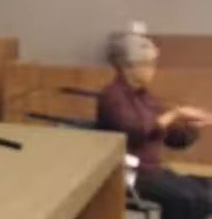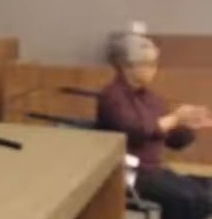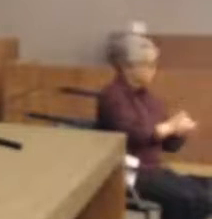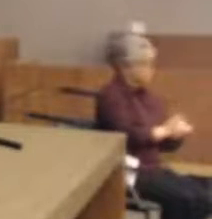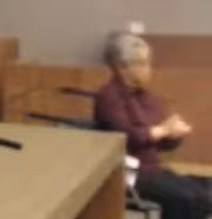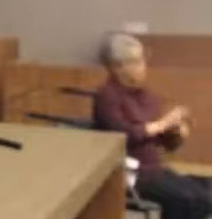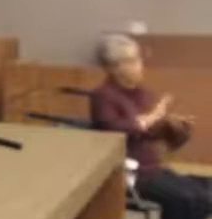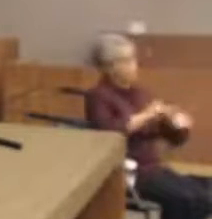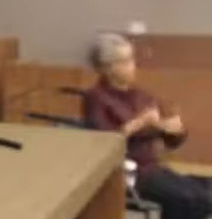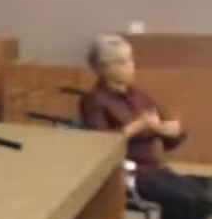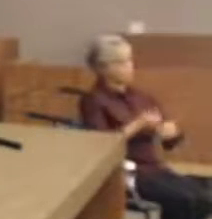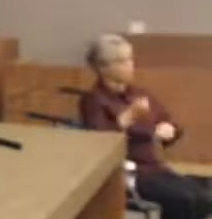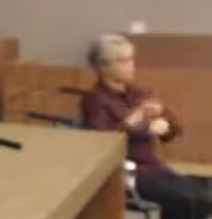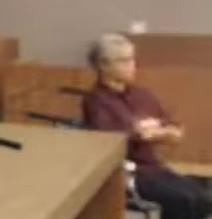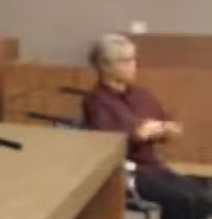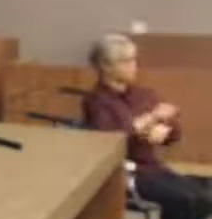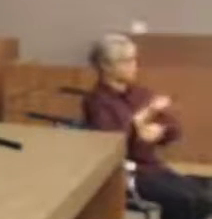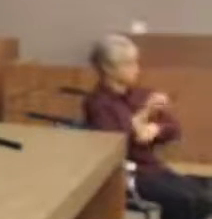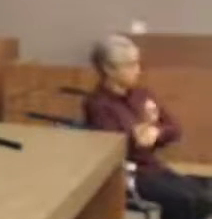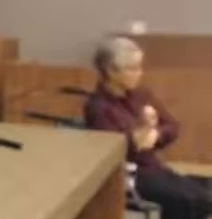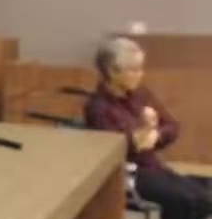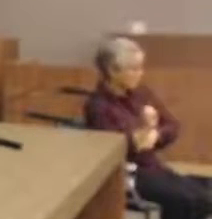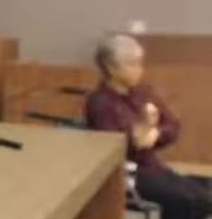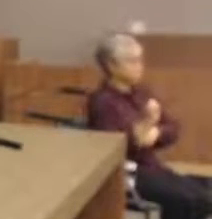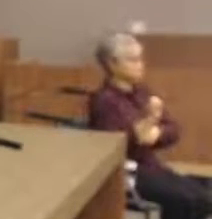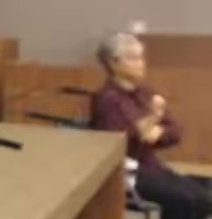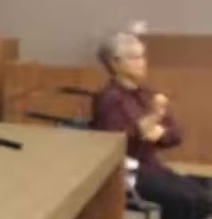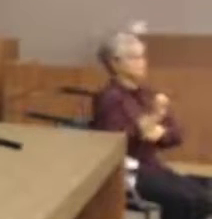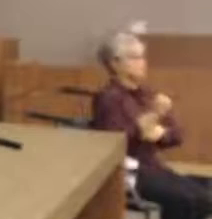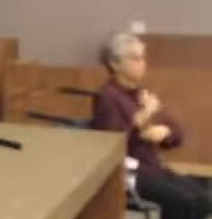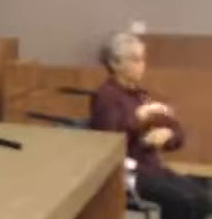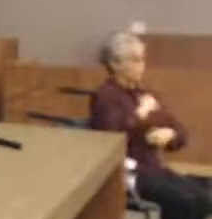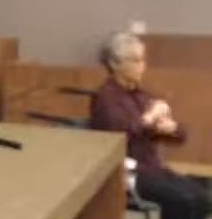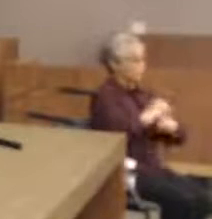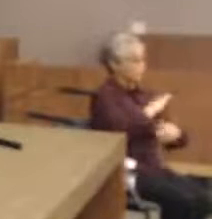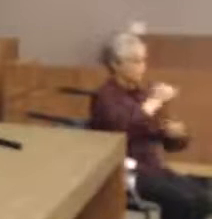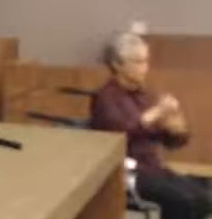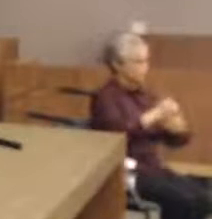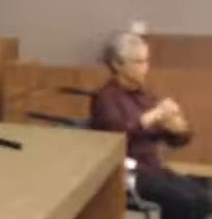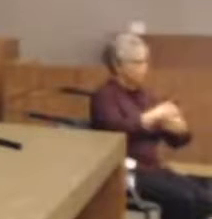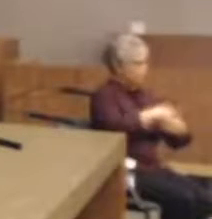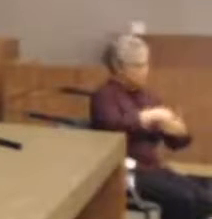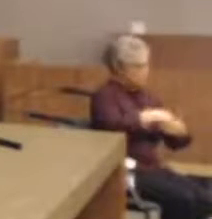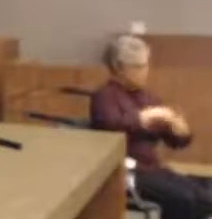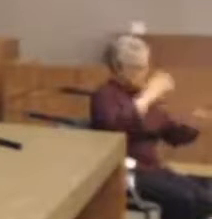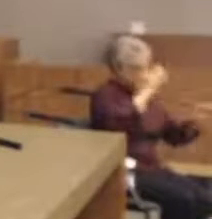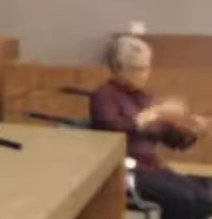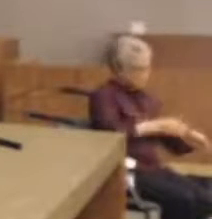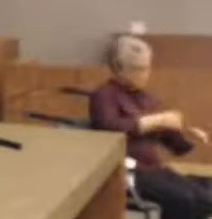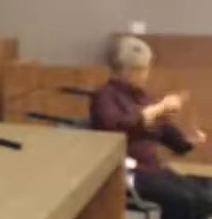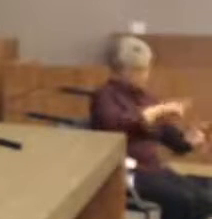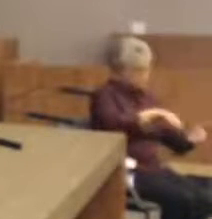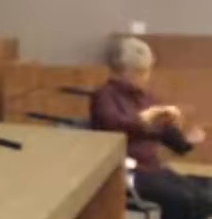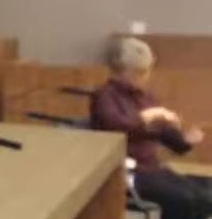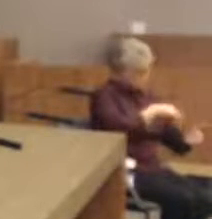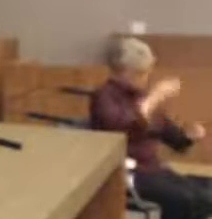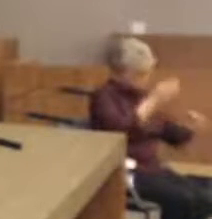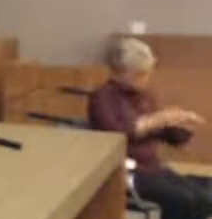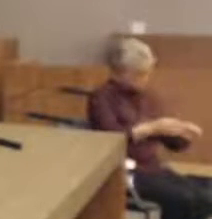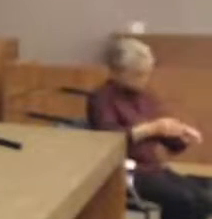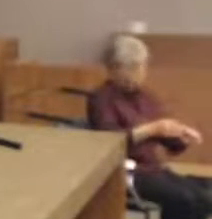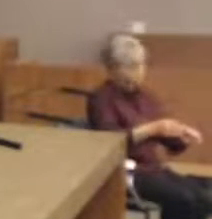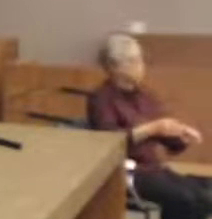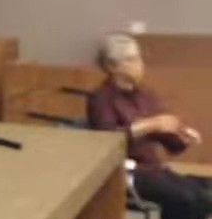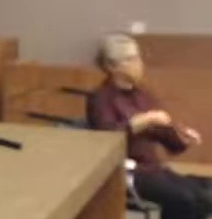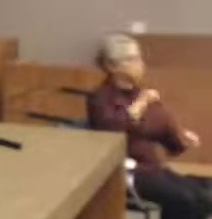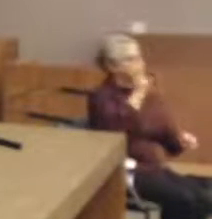going to be a good witness. We're making a bunch of judgments, but we're not remembering that this stuff is coming from somewhere else. So numbing is one of those behaviors,